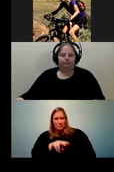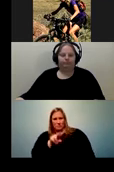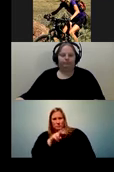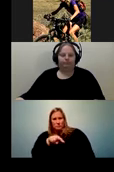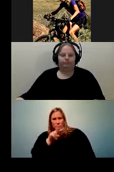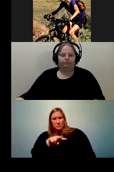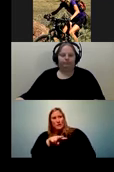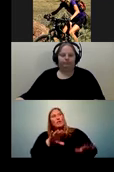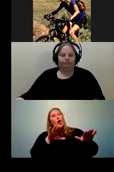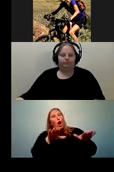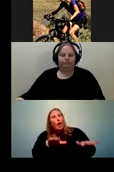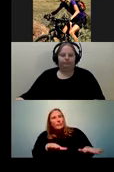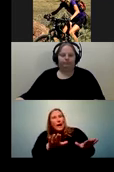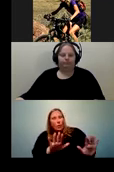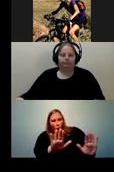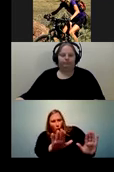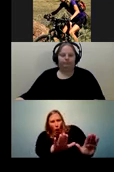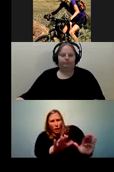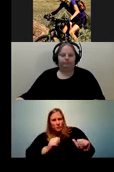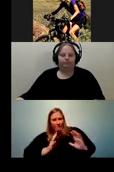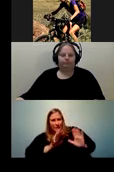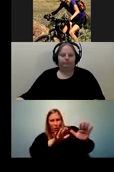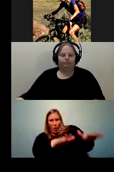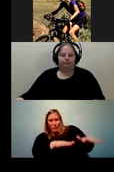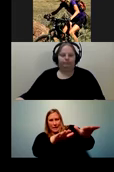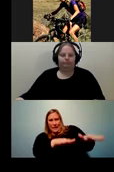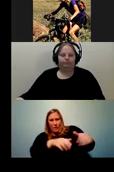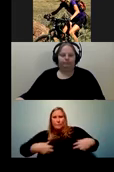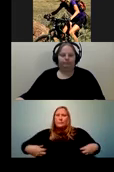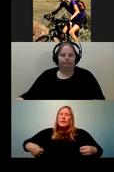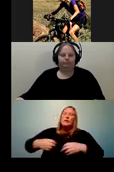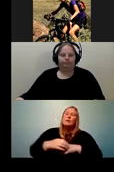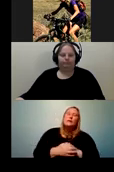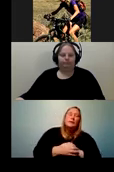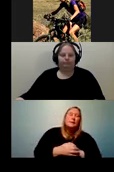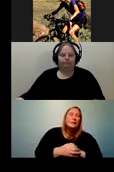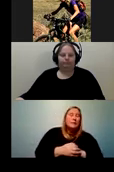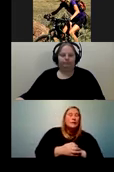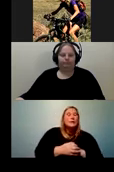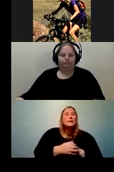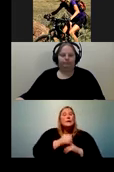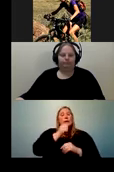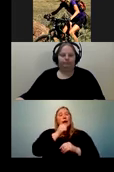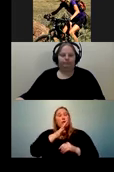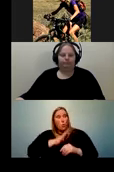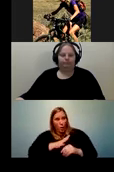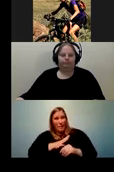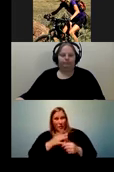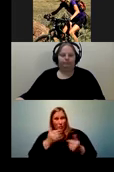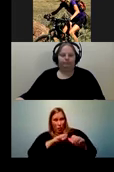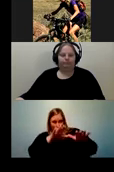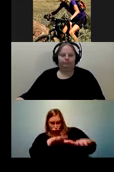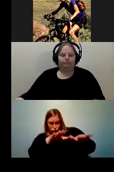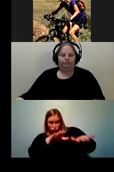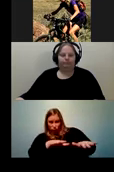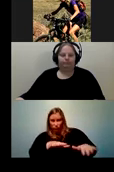like this, just like, calm down, calm down. Well, the woman who he was trying to do this calm down to rolled